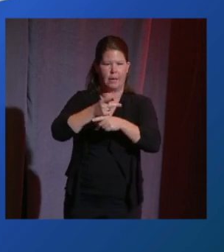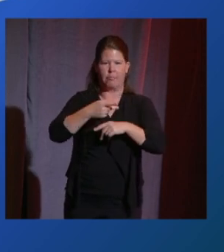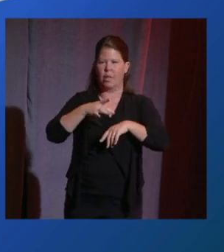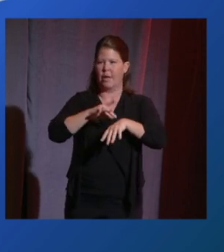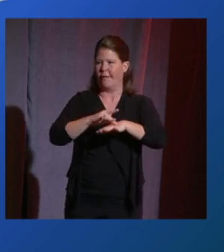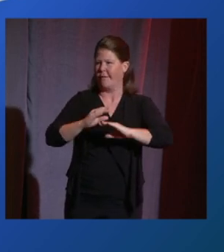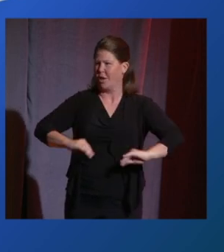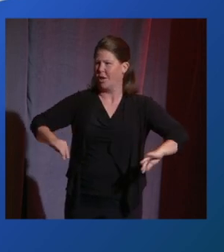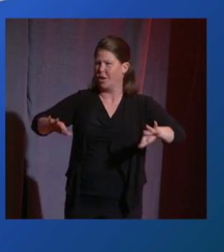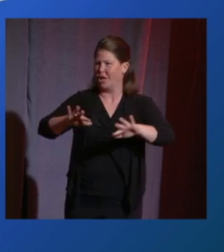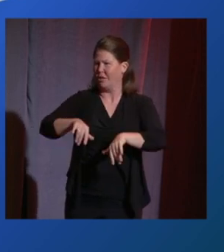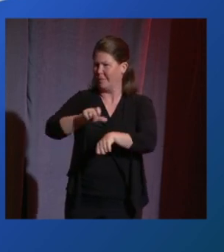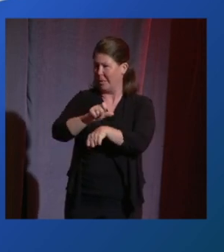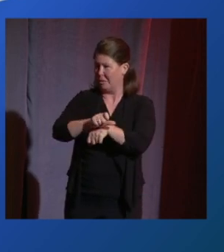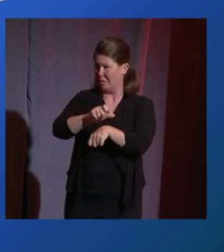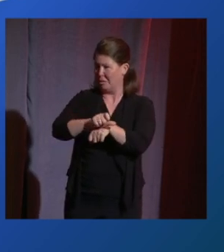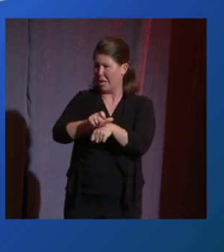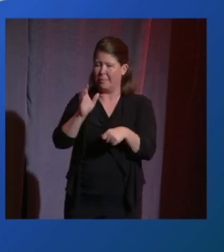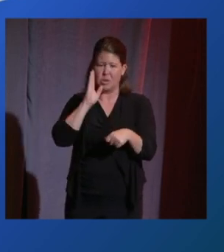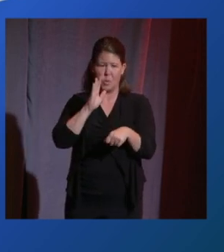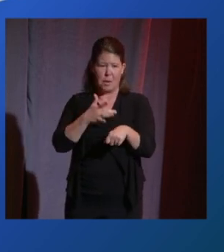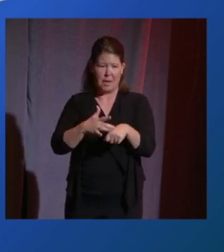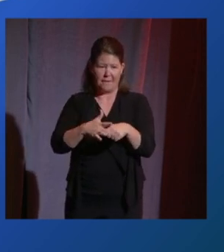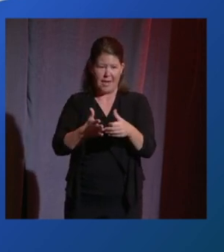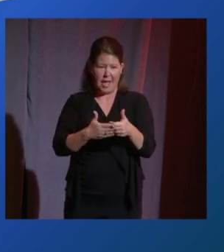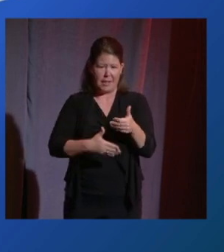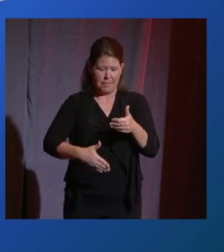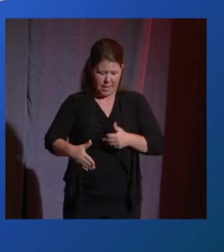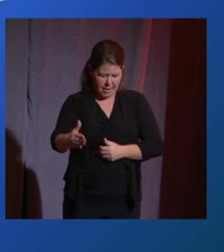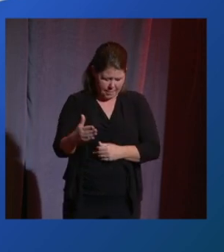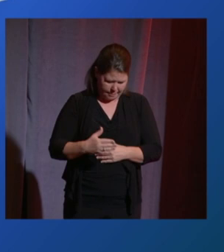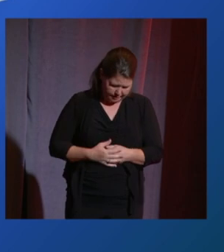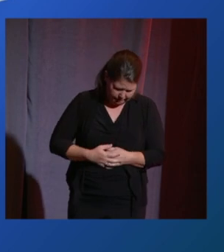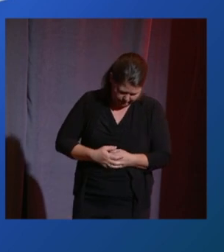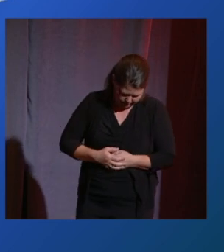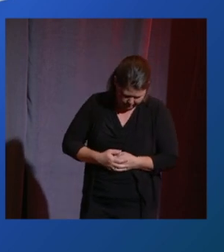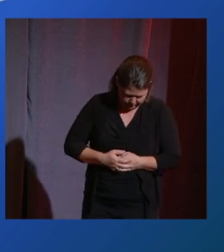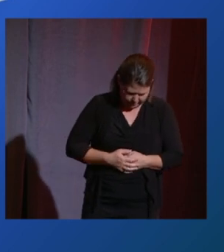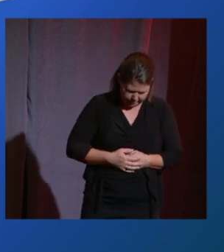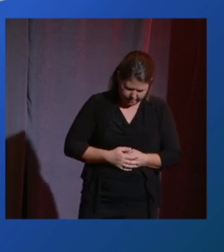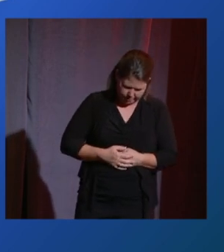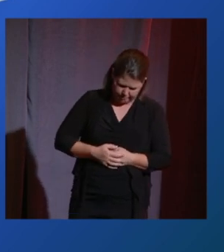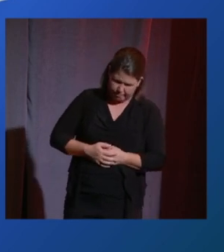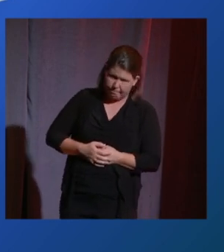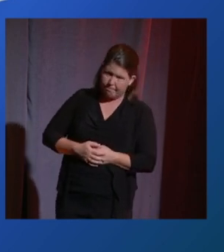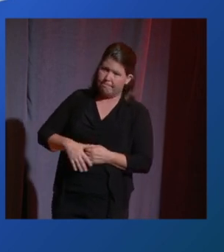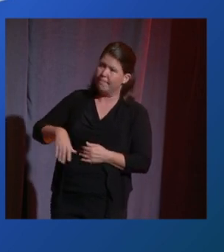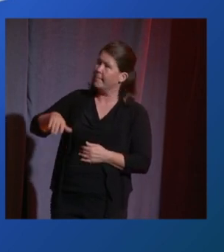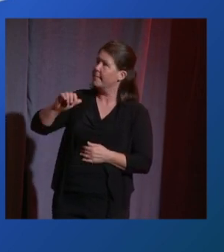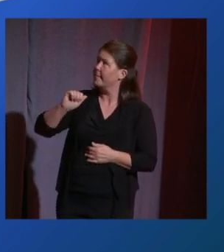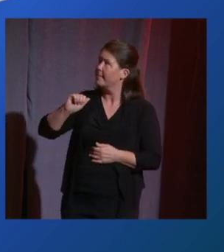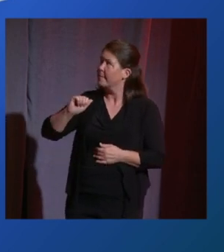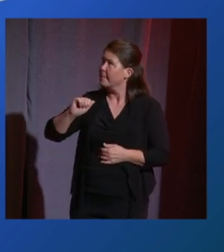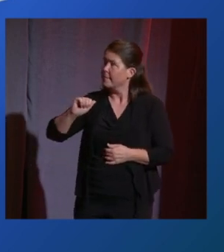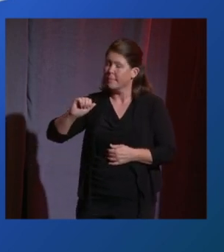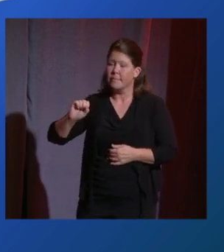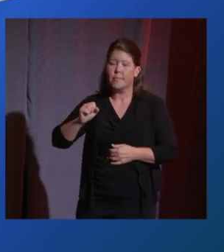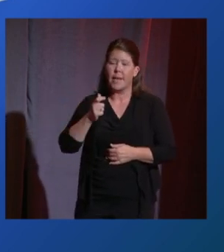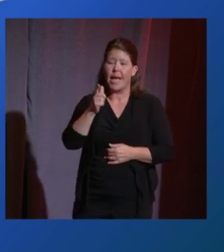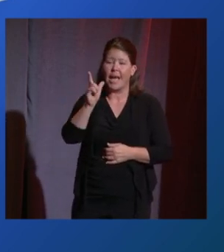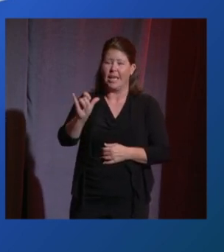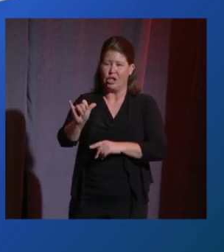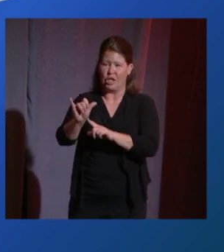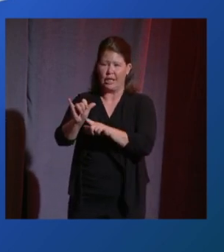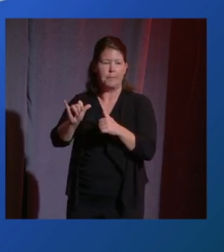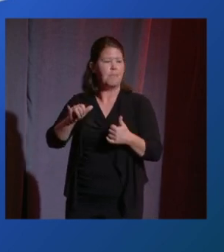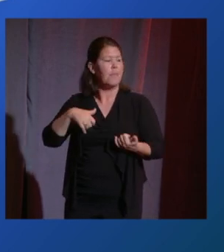wants to take a first stab um I can go more into like the the technical aspect of it um I can see there being a shift from